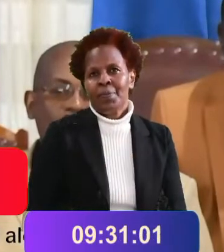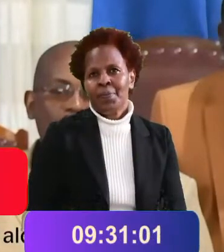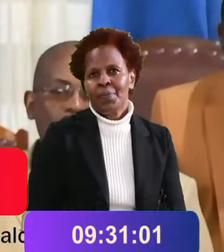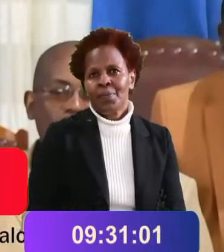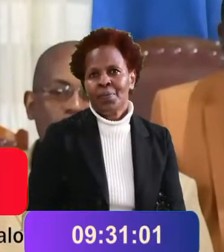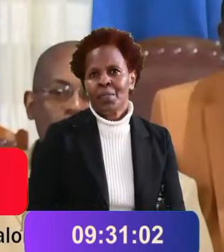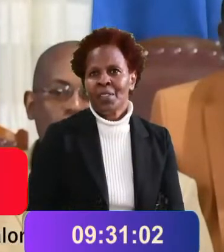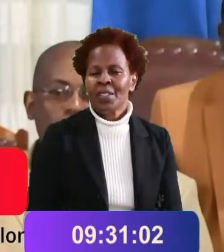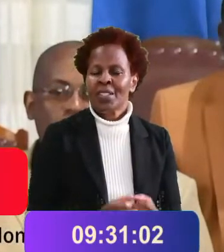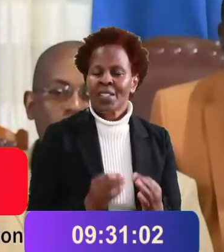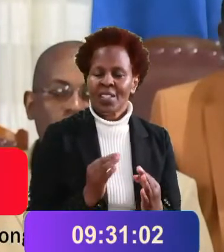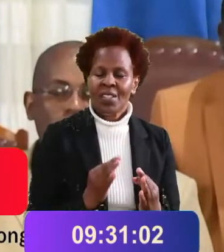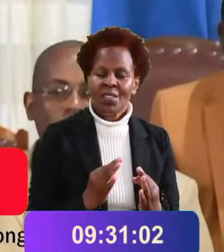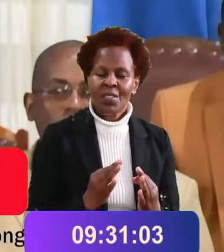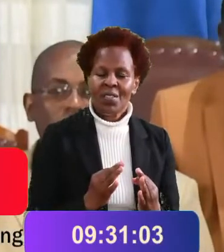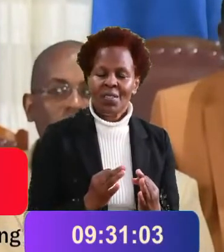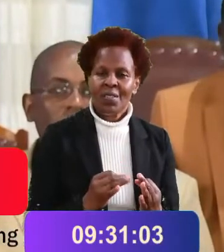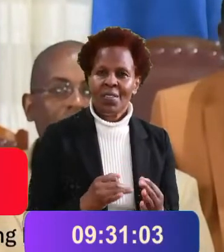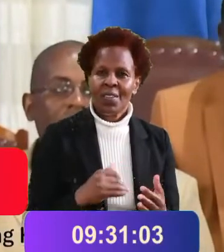if thanksgiving